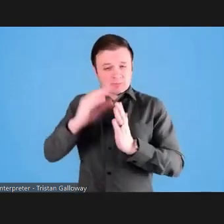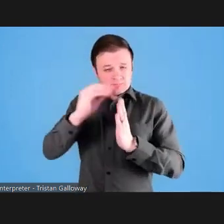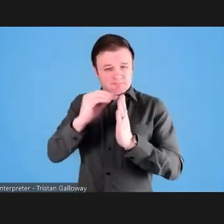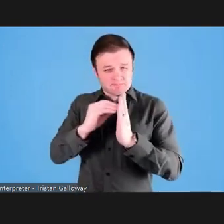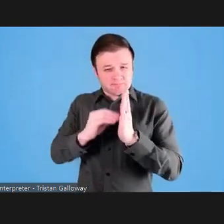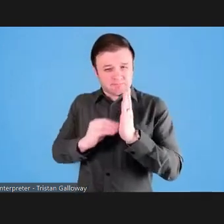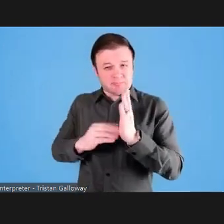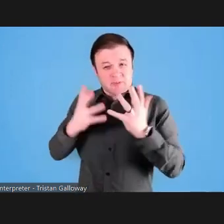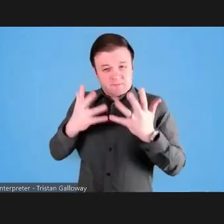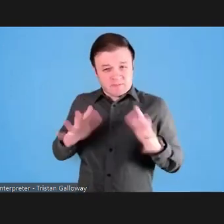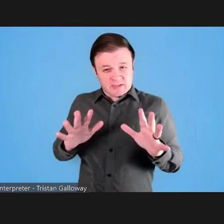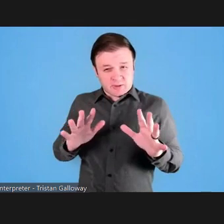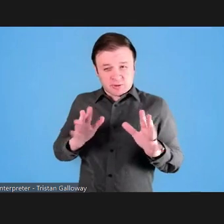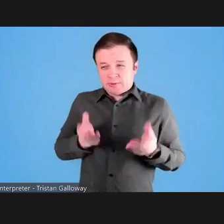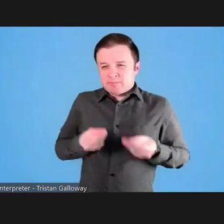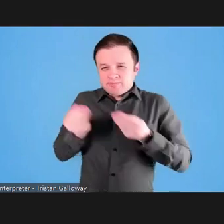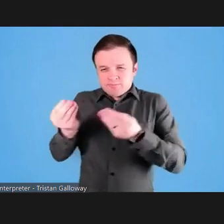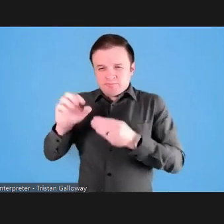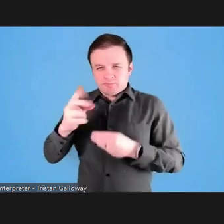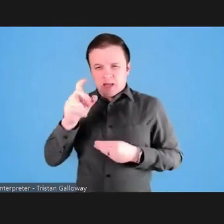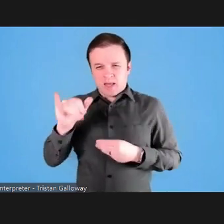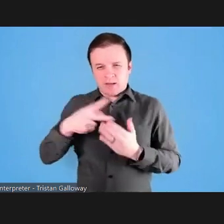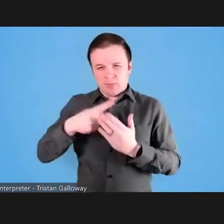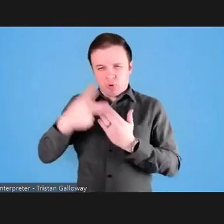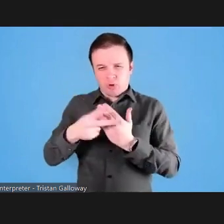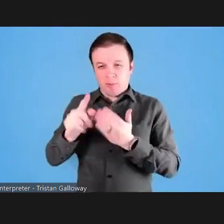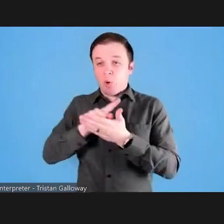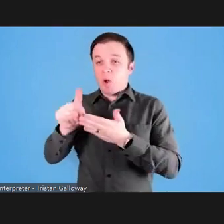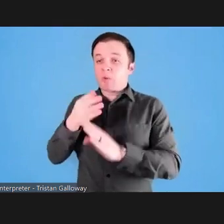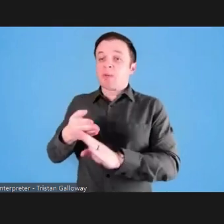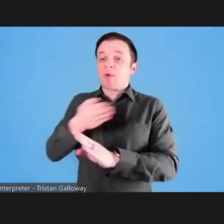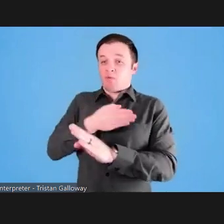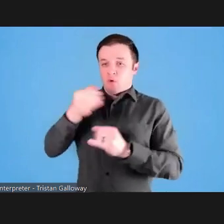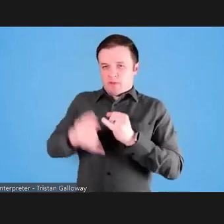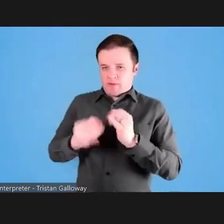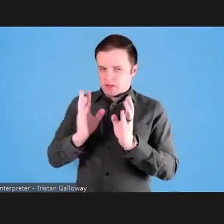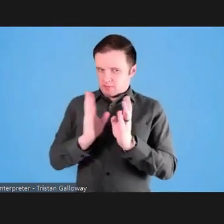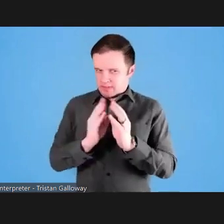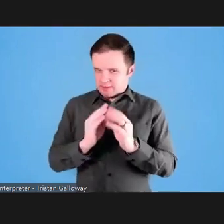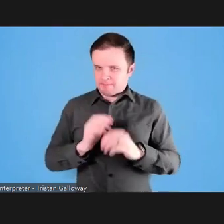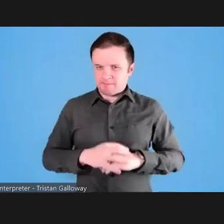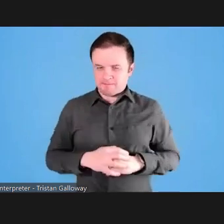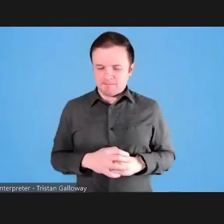submit it back to the EHDI program 1 week prior to the final meeting.